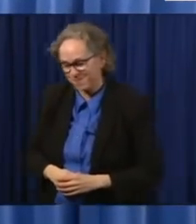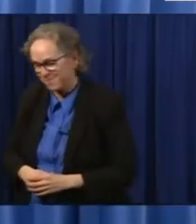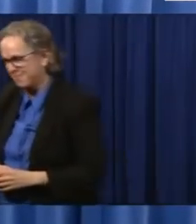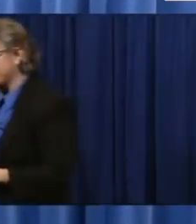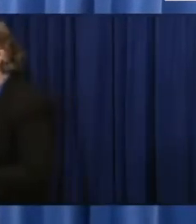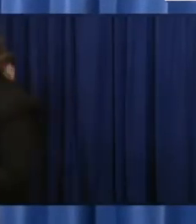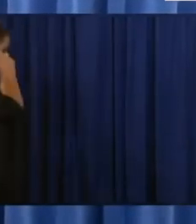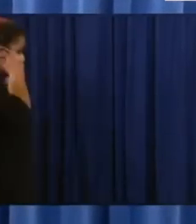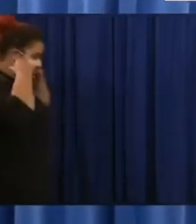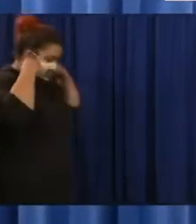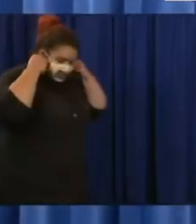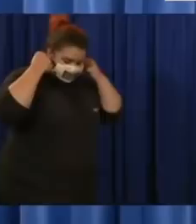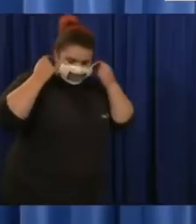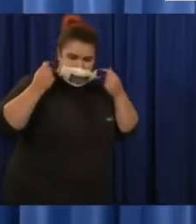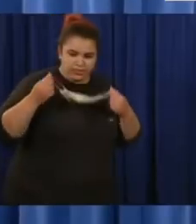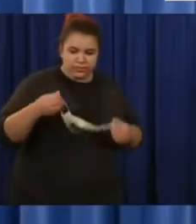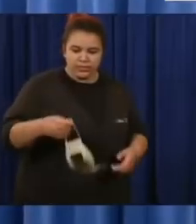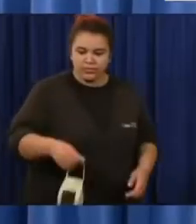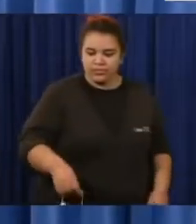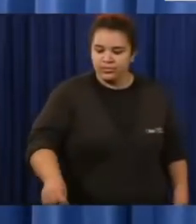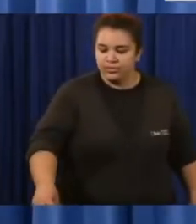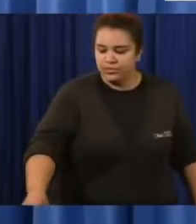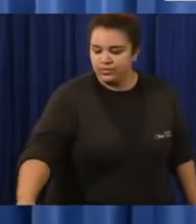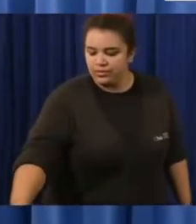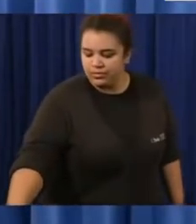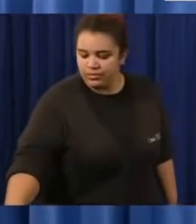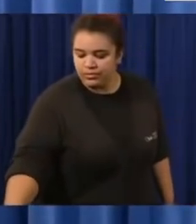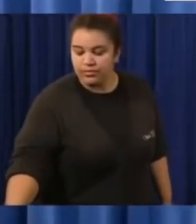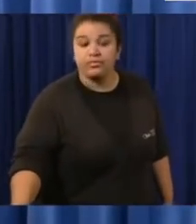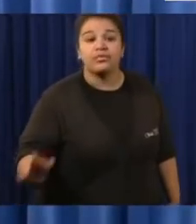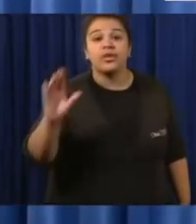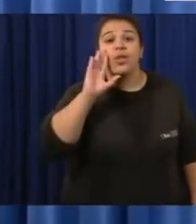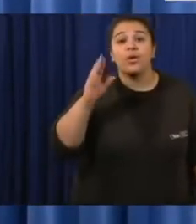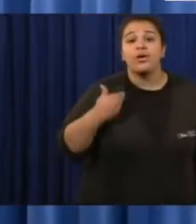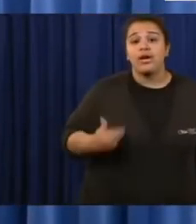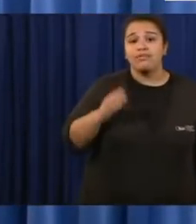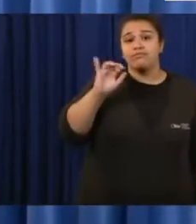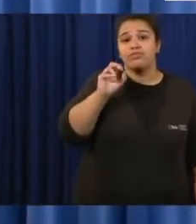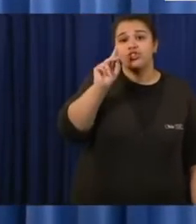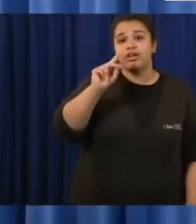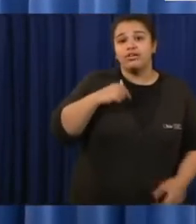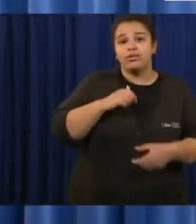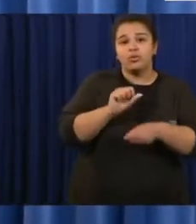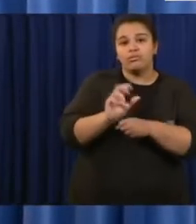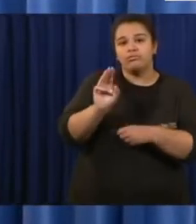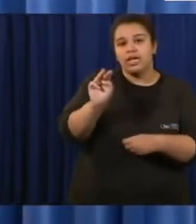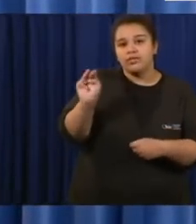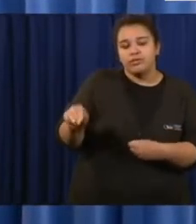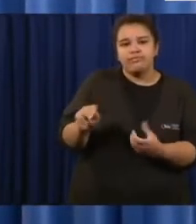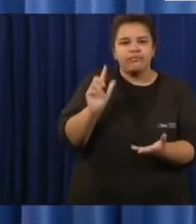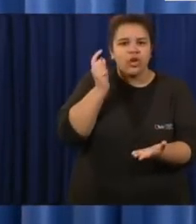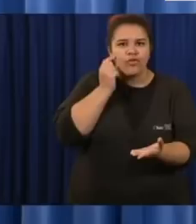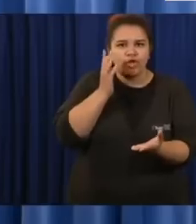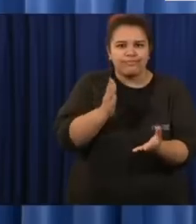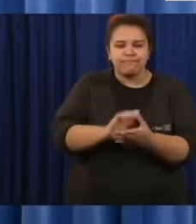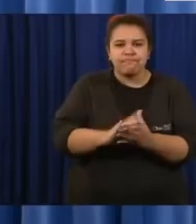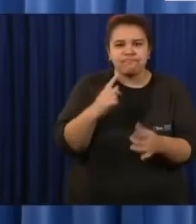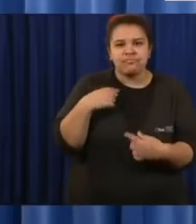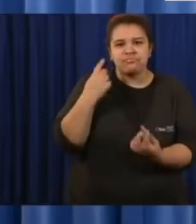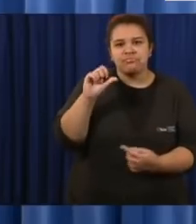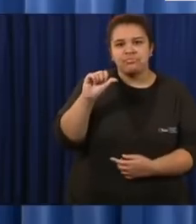Jack Windsor, WMFD TV, Mansfield. My question is for the governor. Governor, when you consider that since April